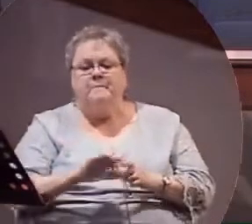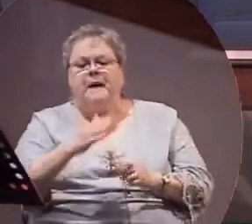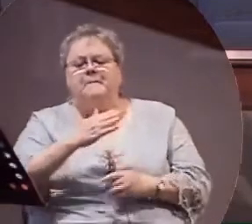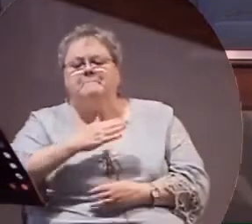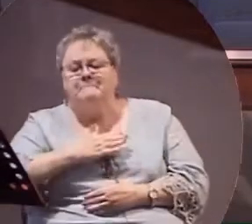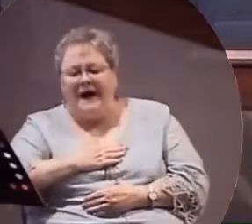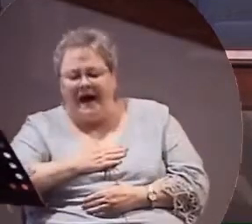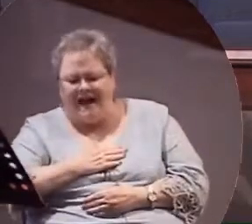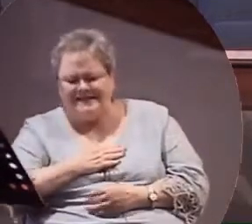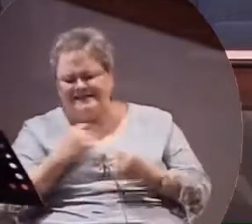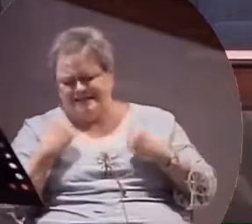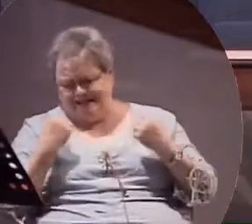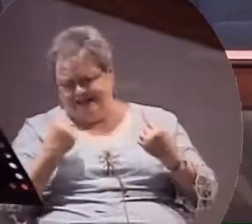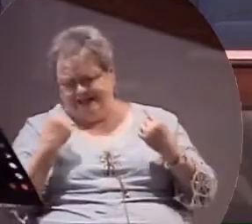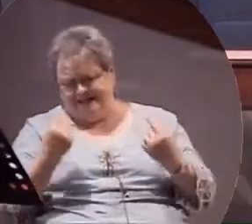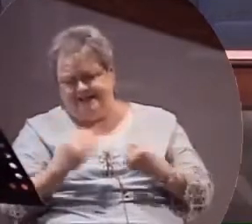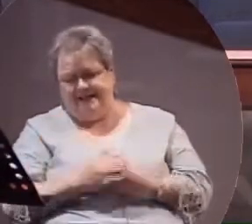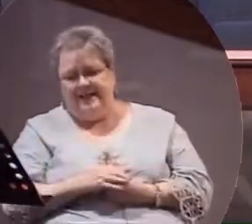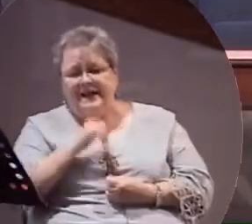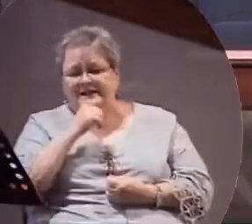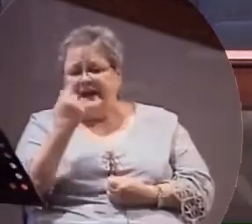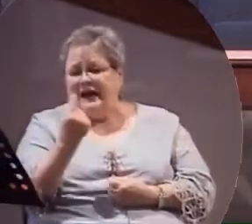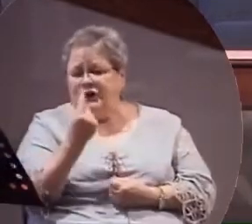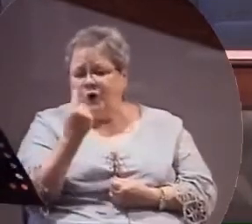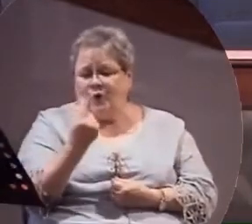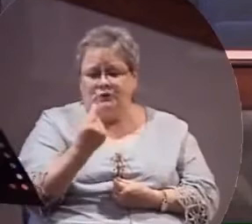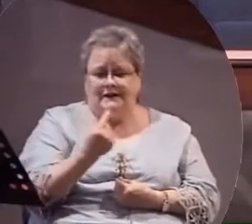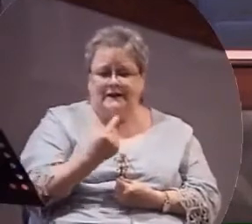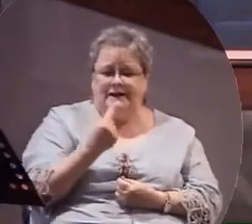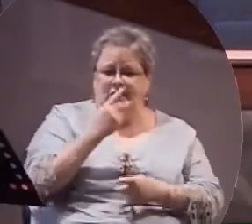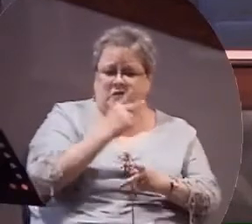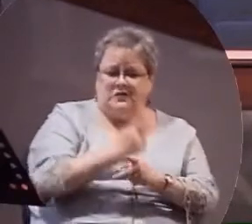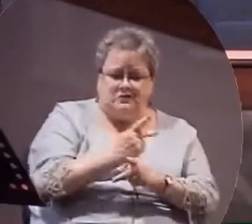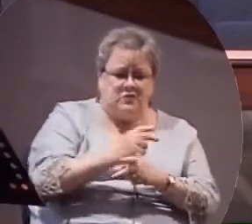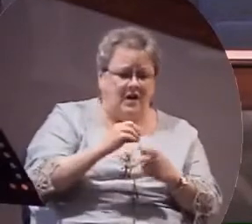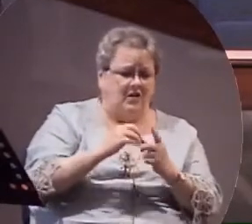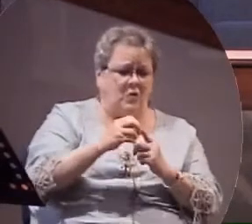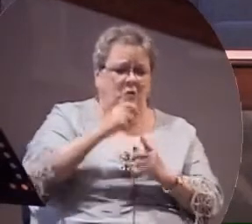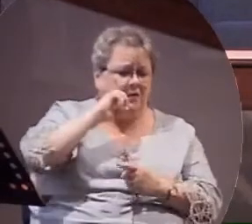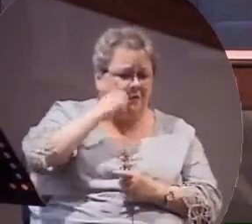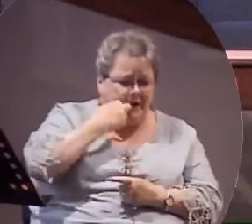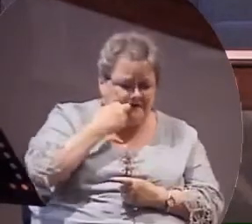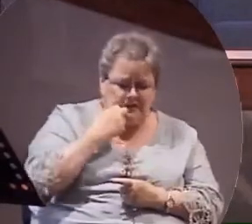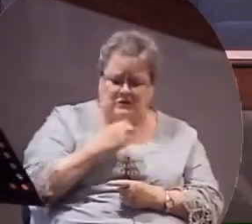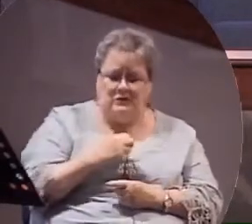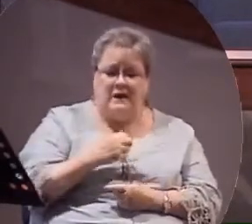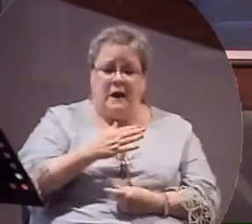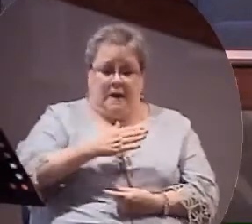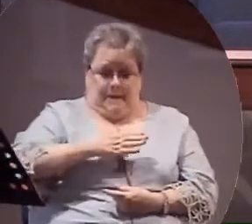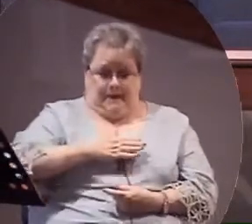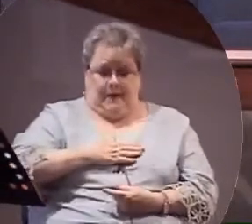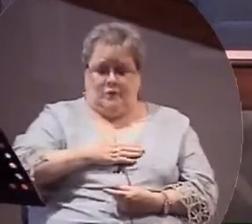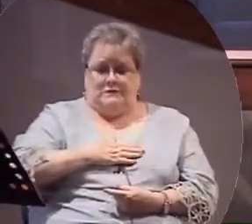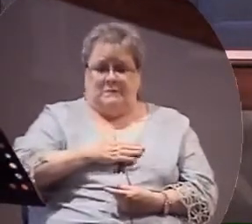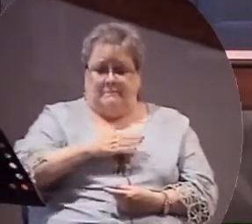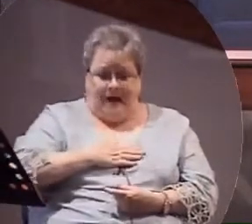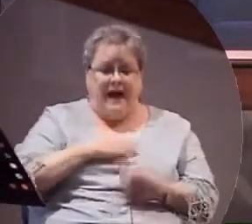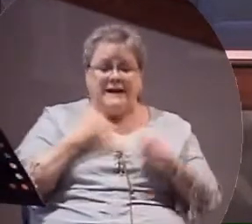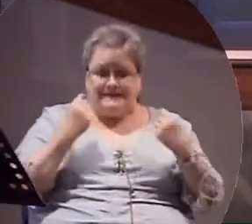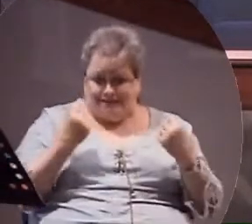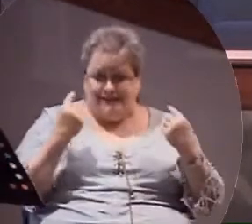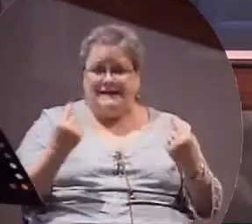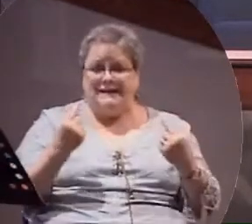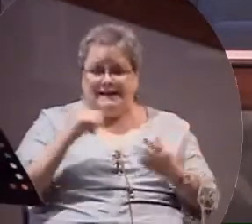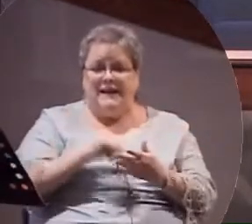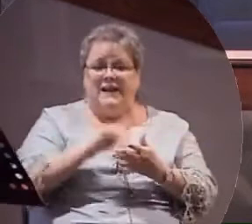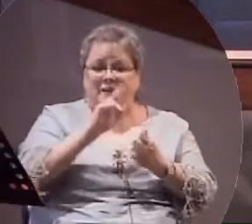the drunk or the dope addict or the lady that lives down on Harlot Avenue. It was just not them, but it was a good moral boy that had been brought up in